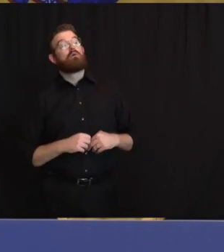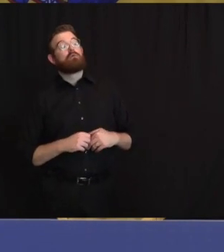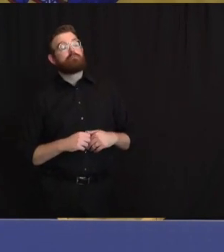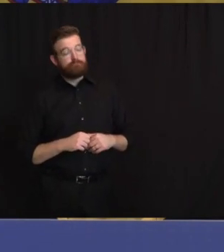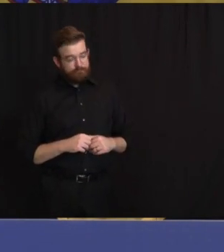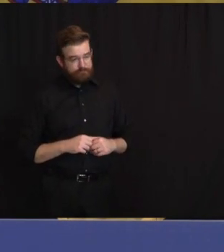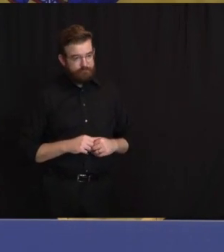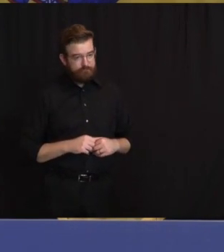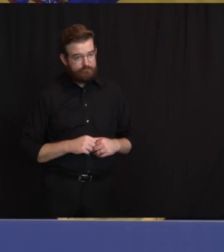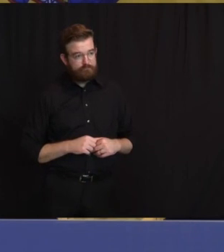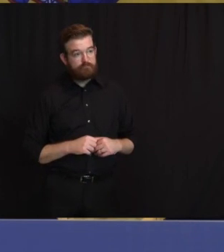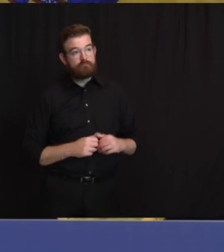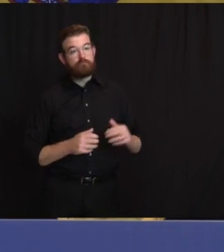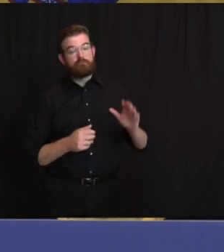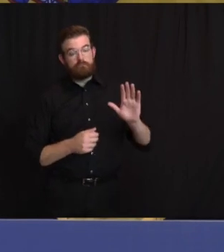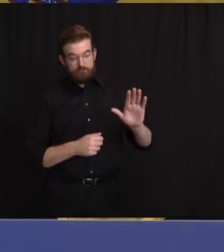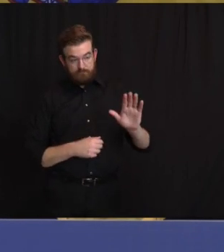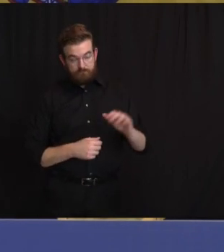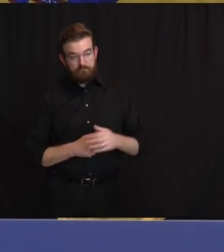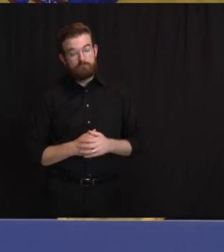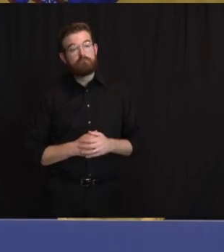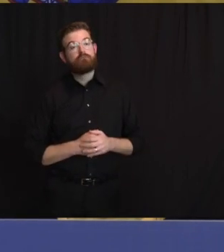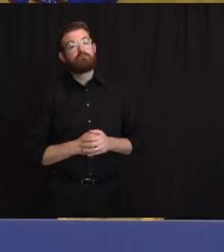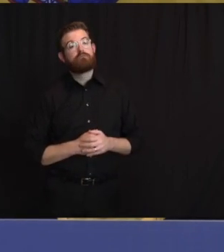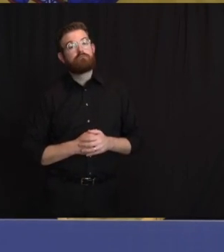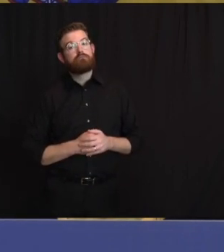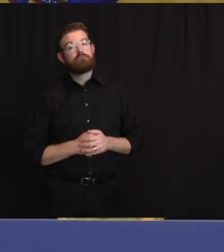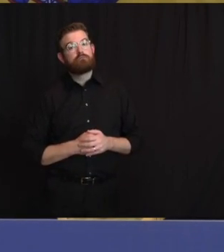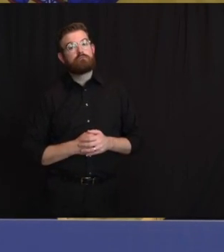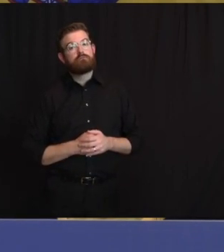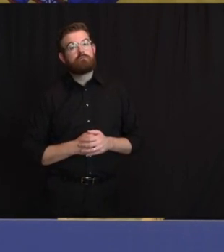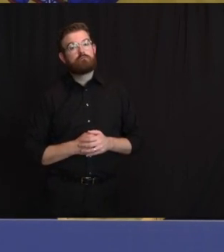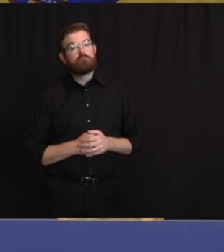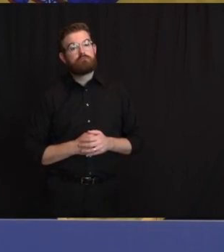Again, based on what we have seen,